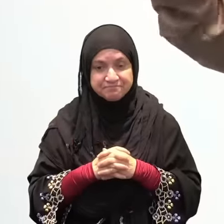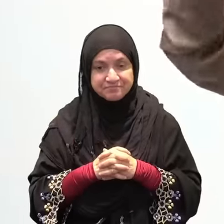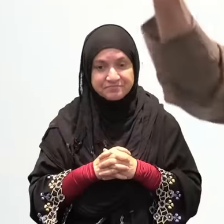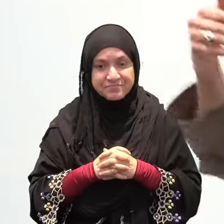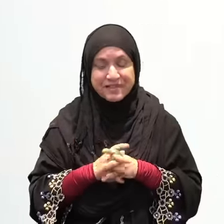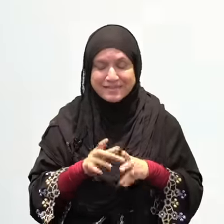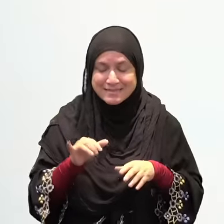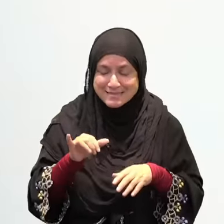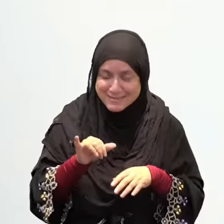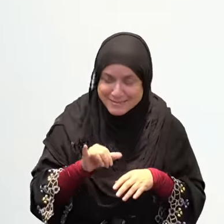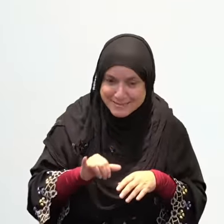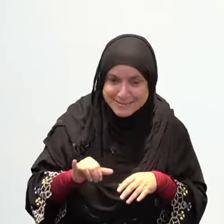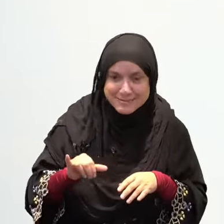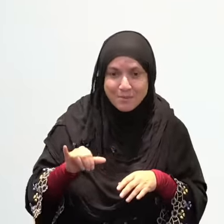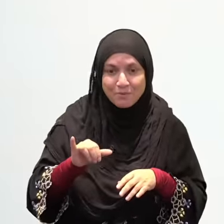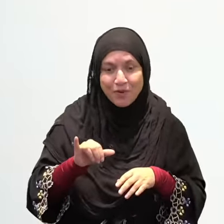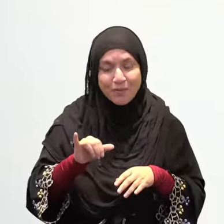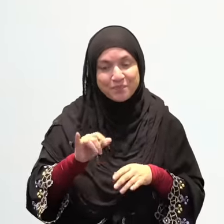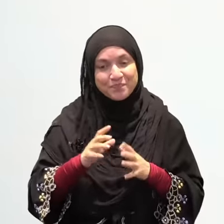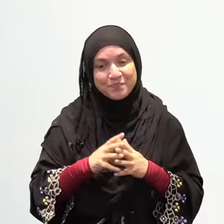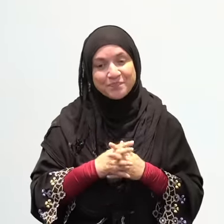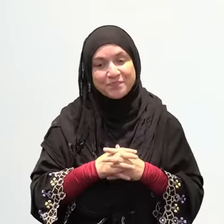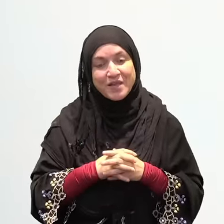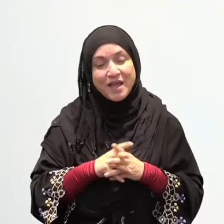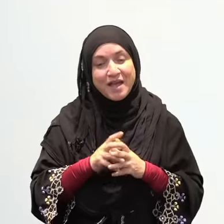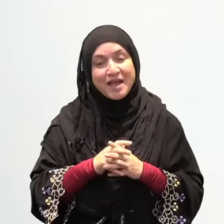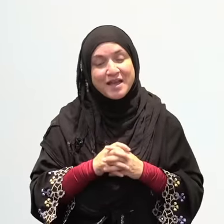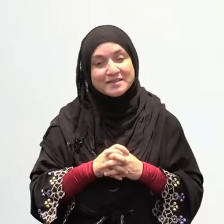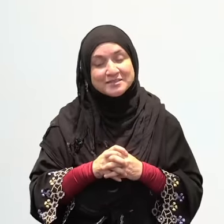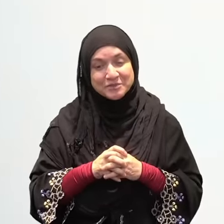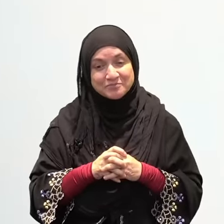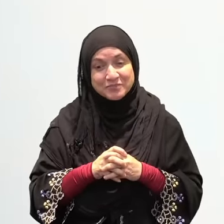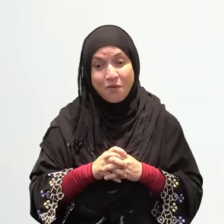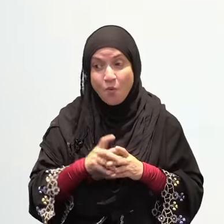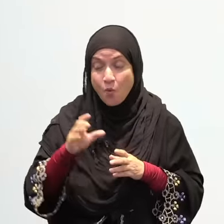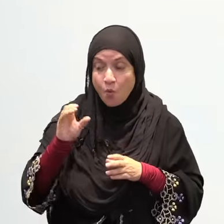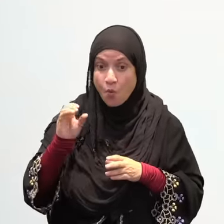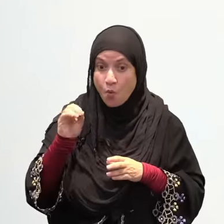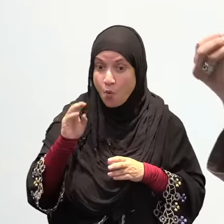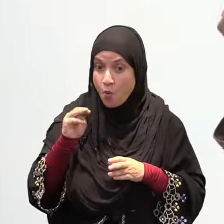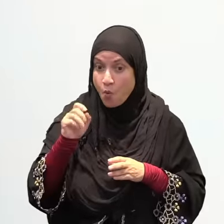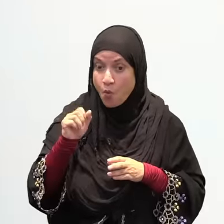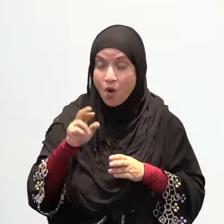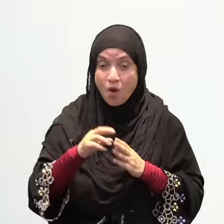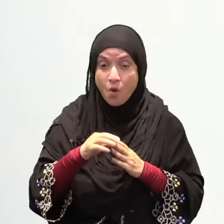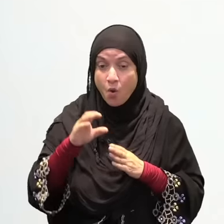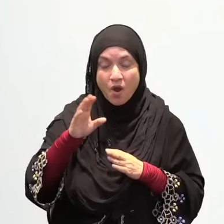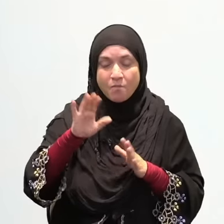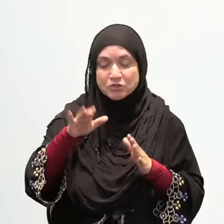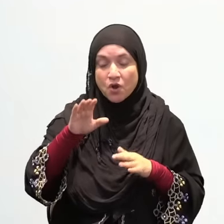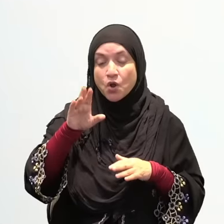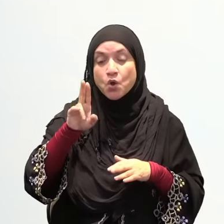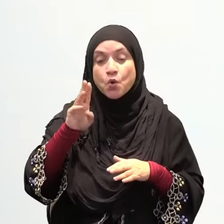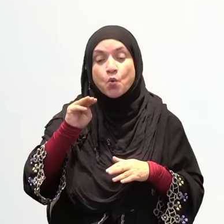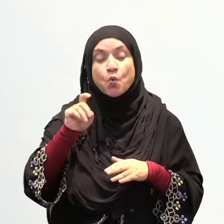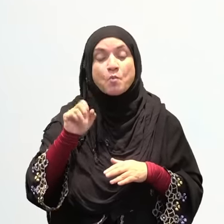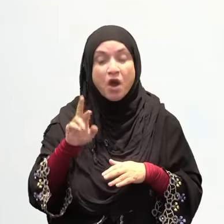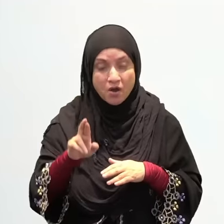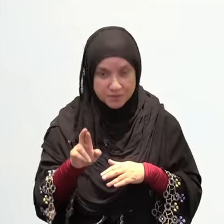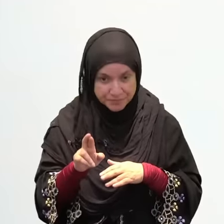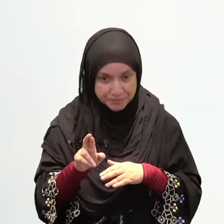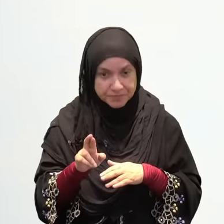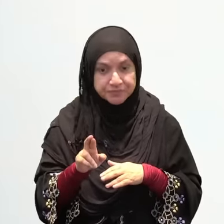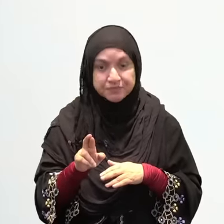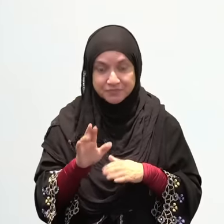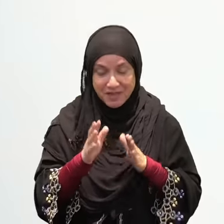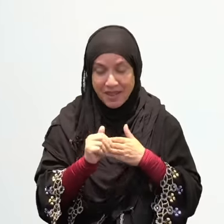the Khalifa that precedes Uthman, sitting in Hajj, and there's a man that was from Egypt, and I